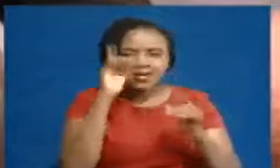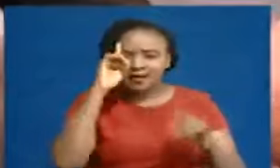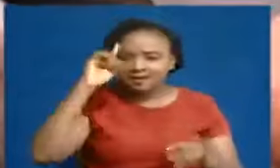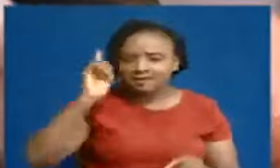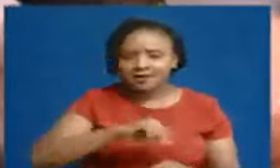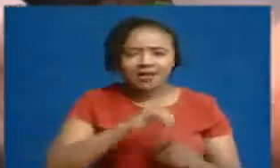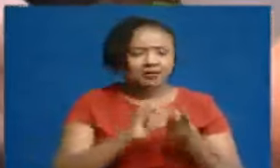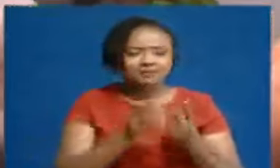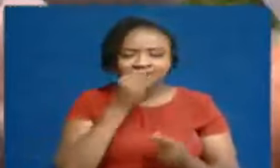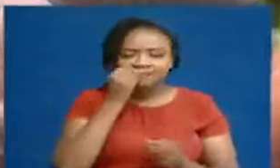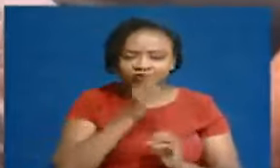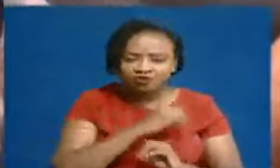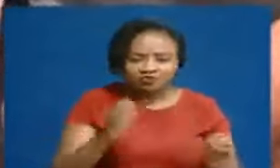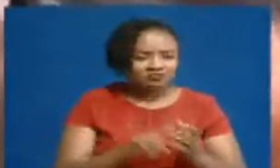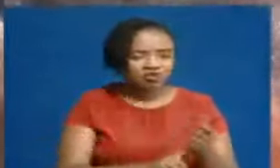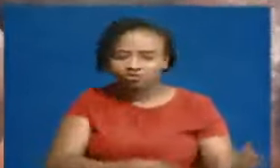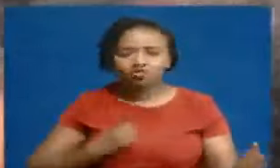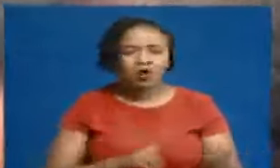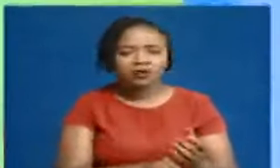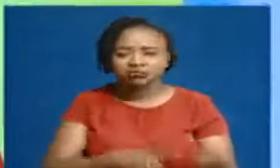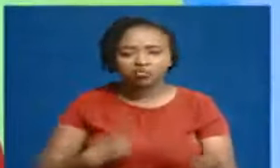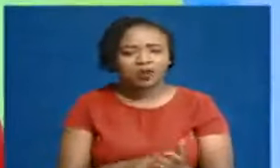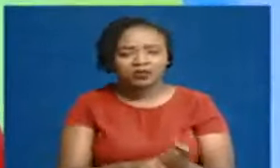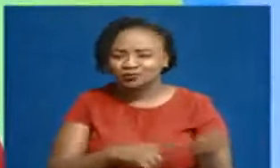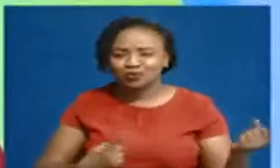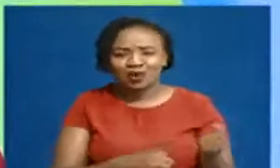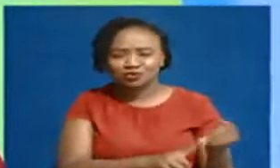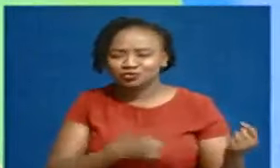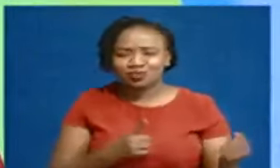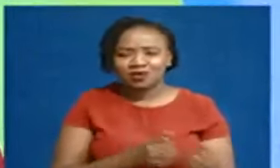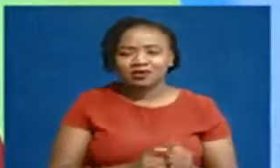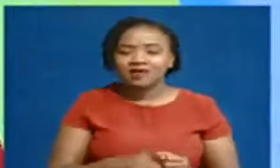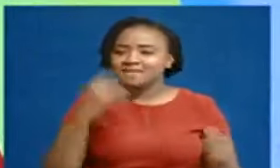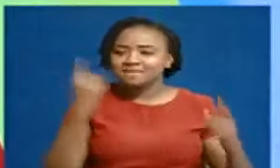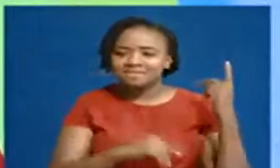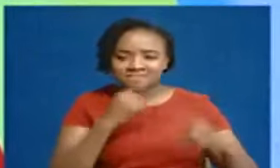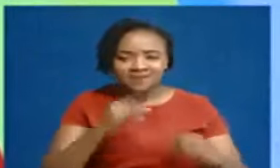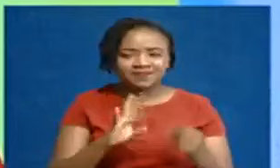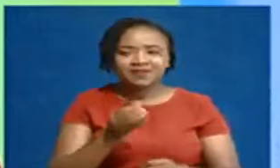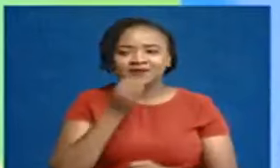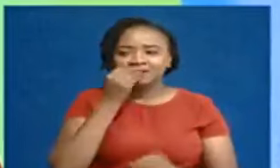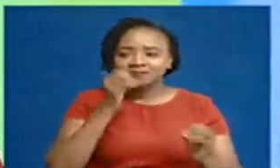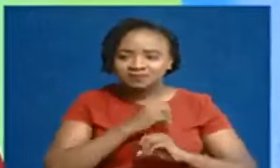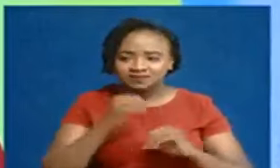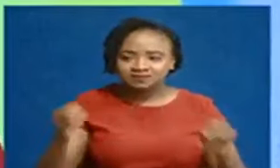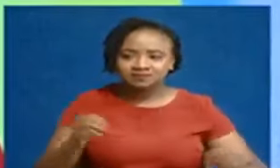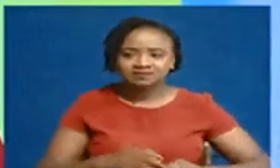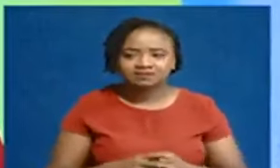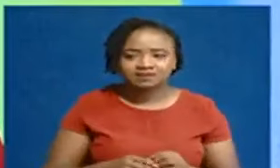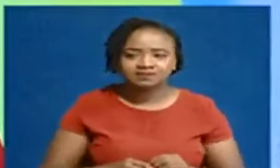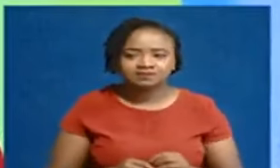starved, as they only received one meal a day. Walifanywa torture, walipigwa kidogo, yamnasema alipigwa, Aslam pia akasema